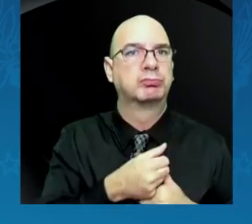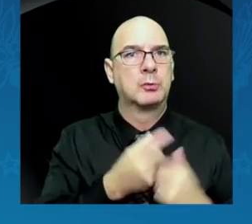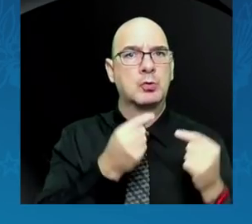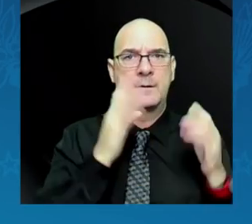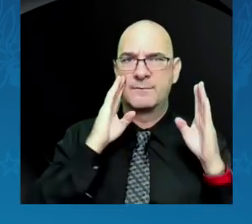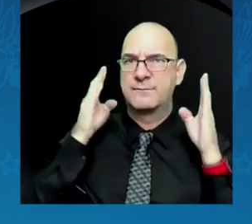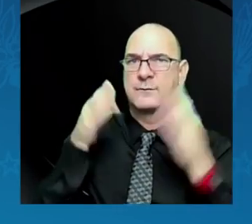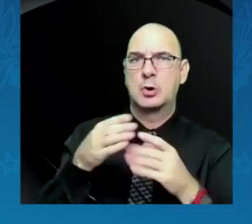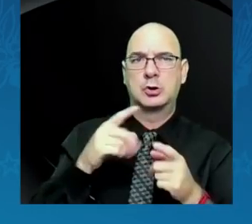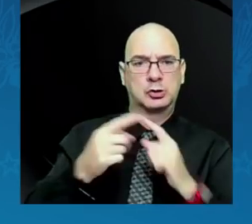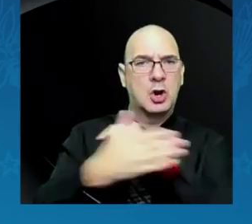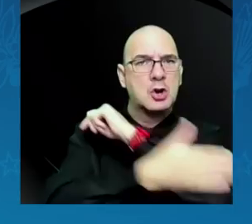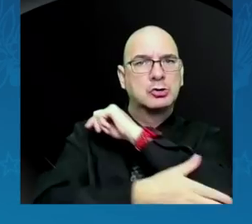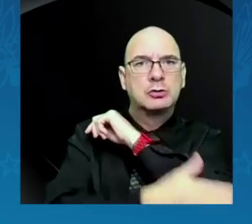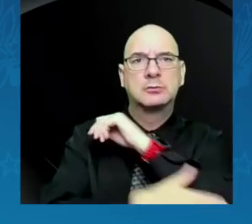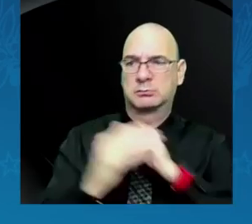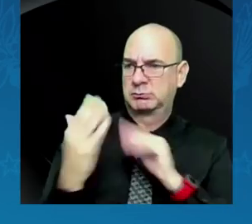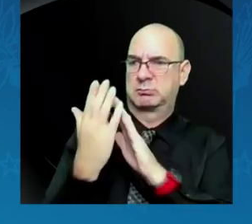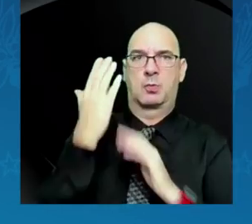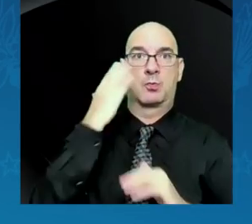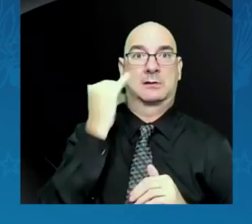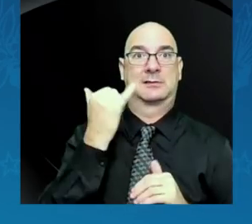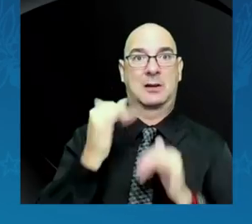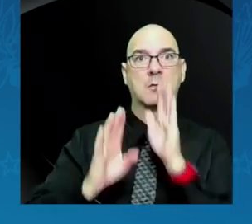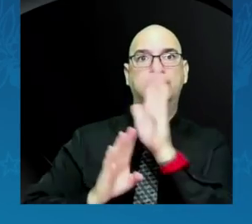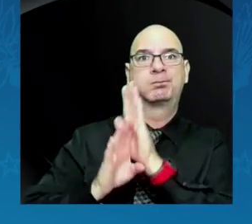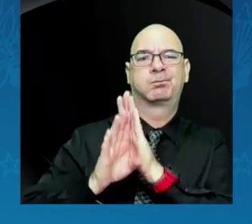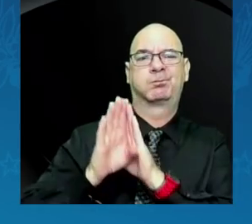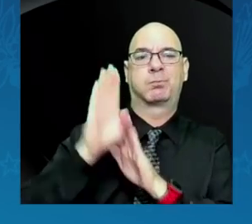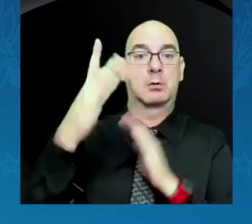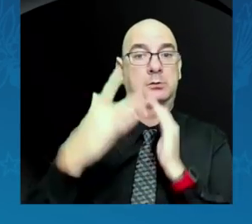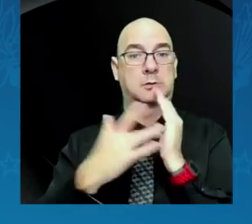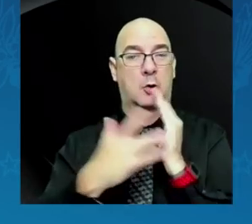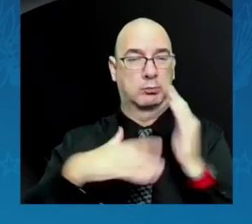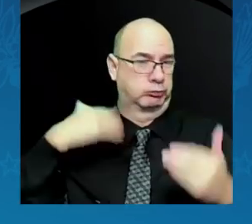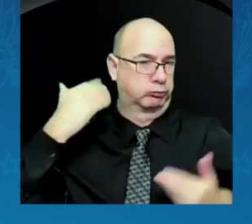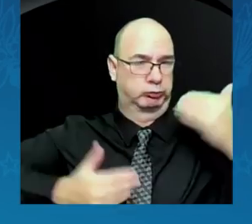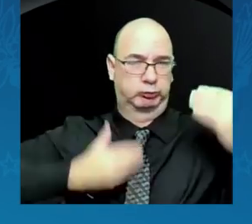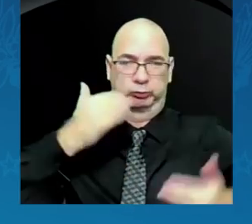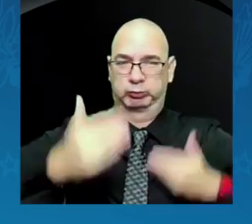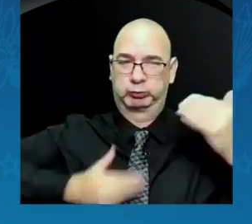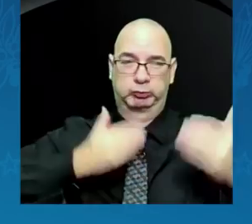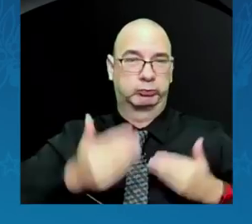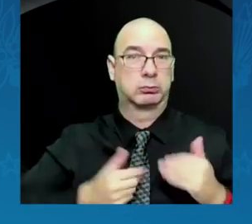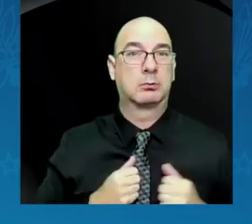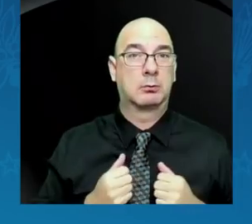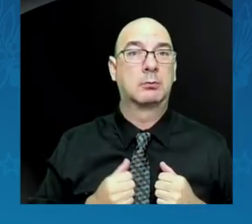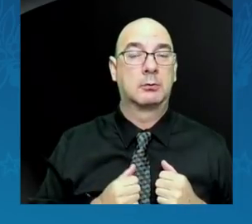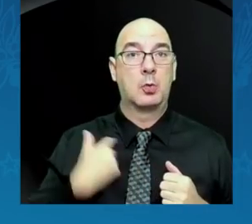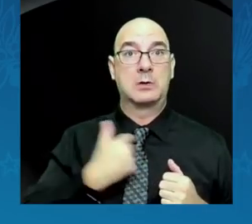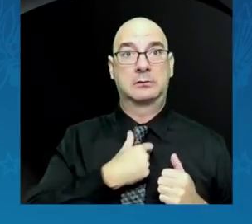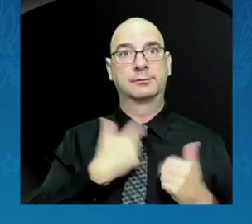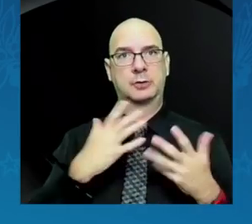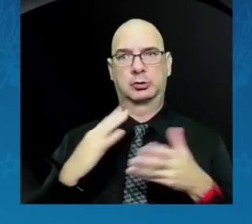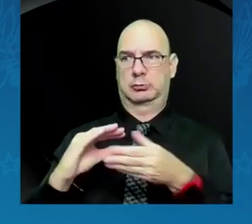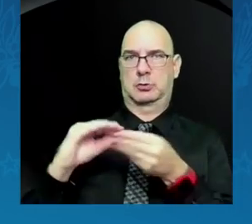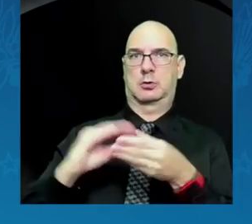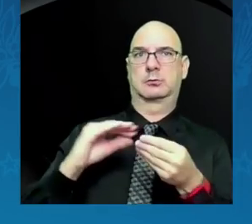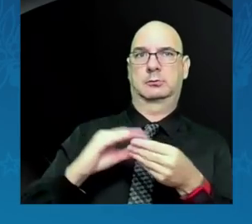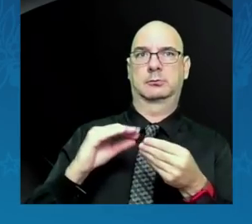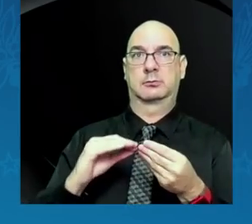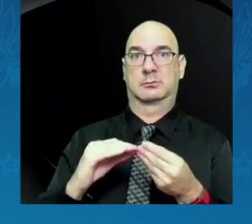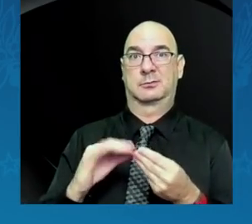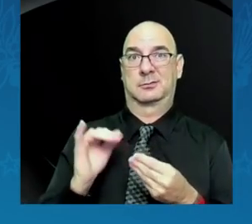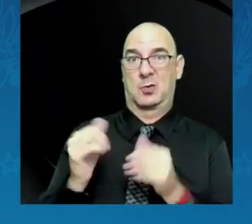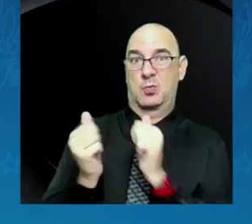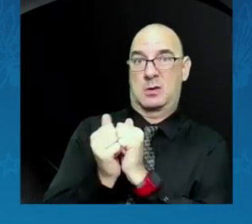technology. We talked extensively, both in our bilateral but with others, and again